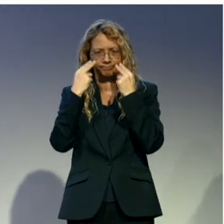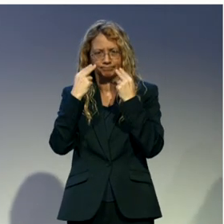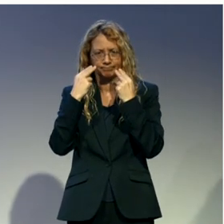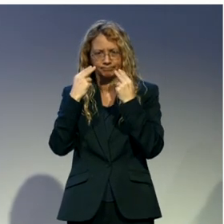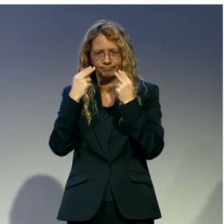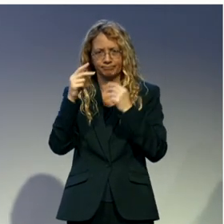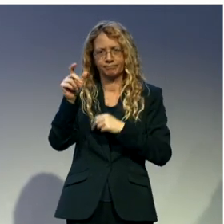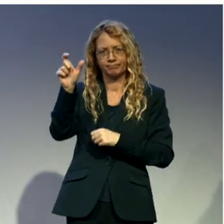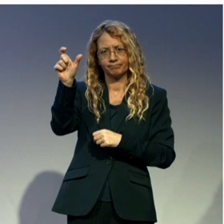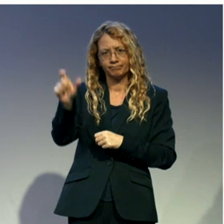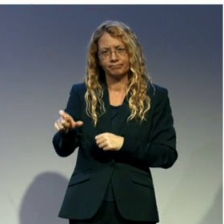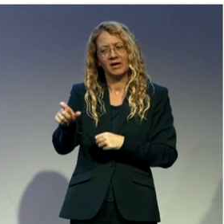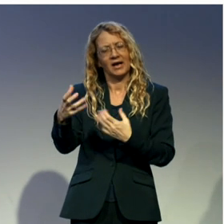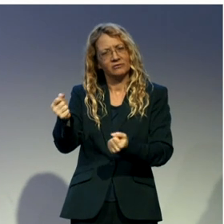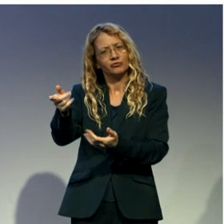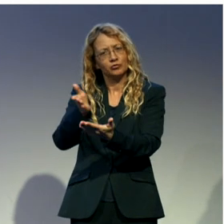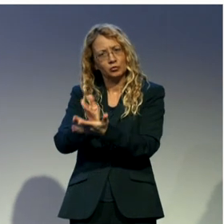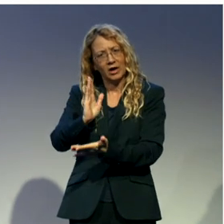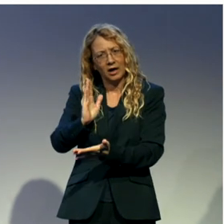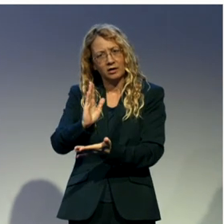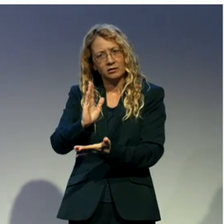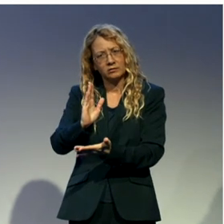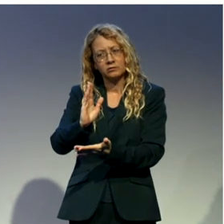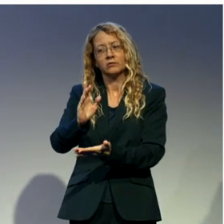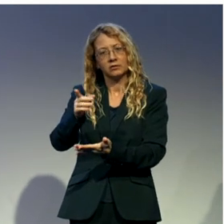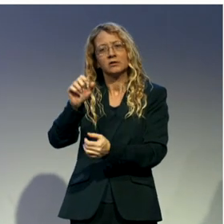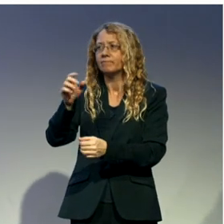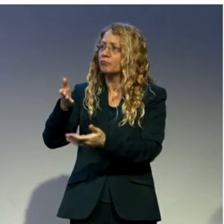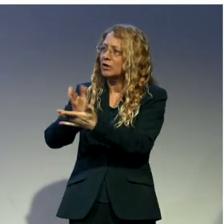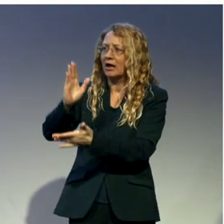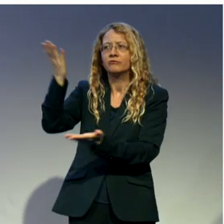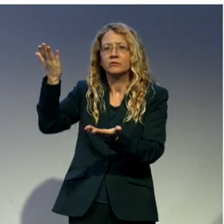Blind women are almost